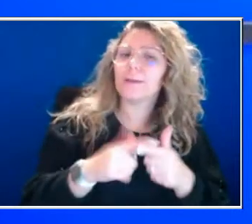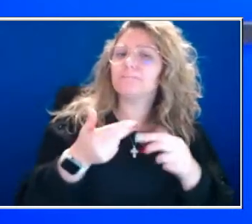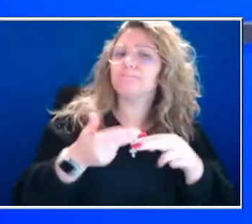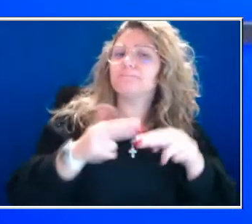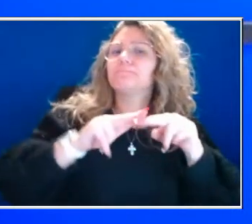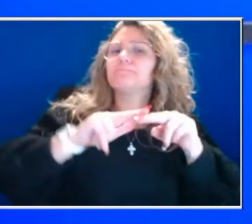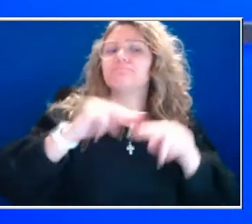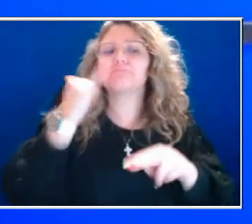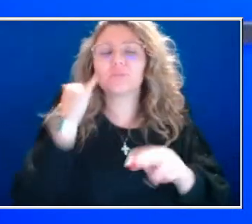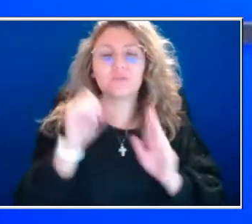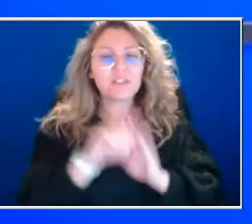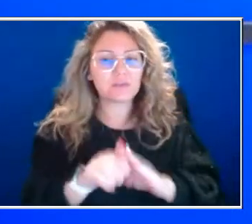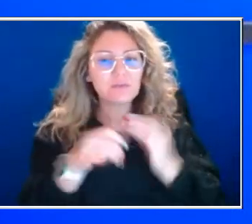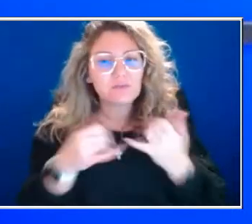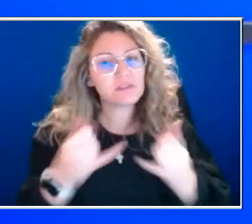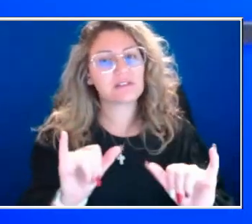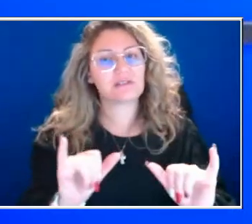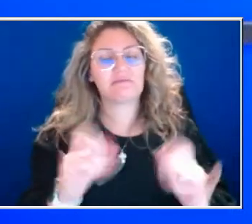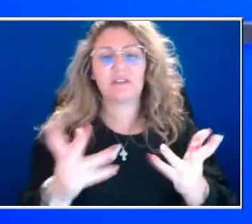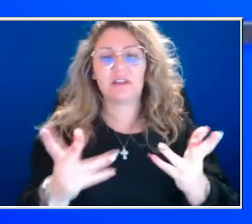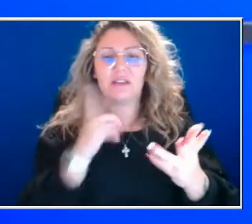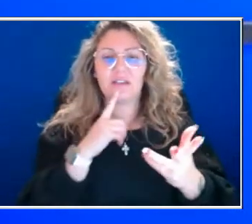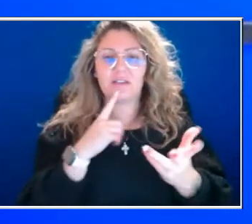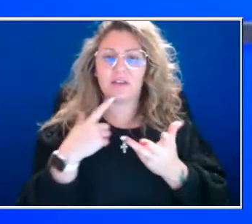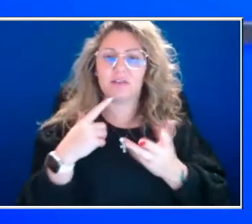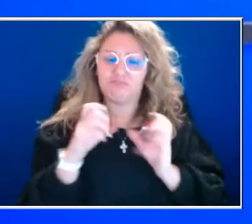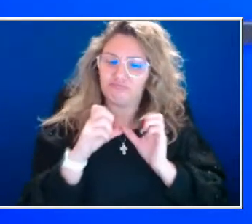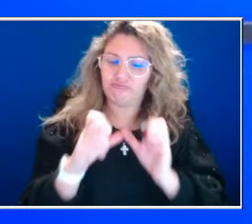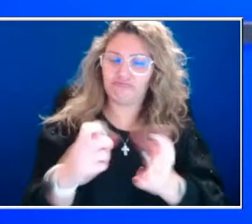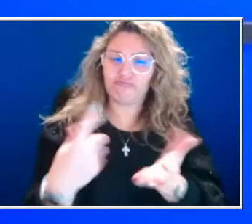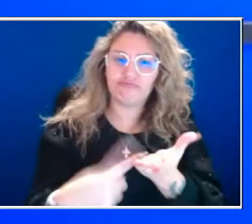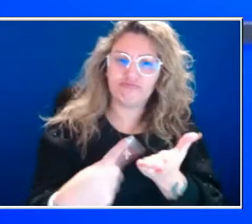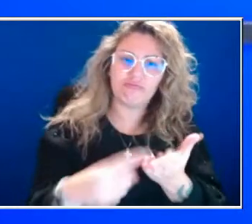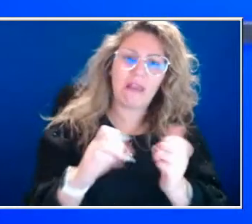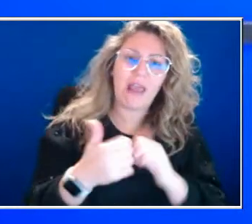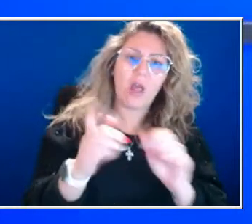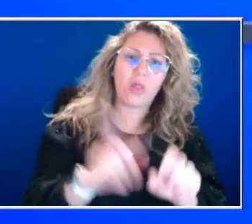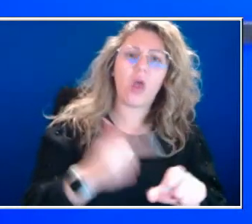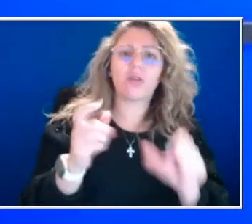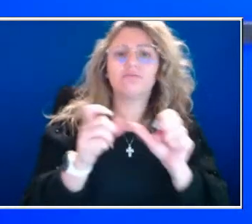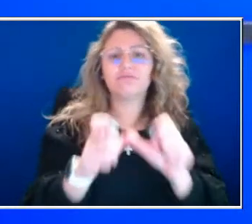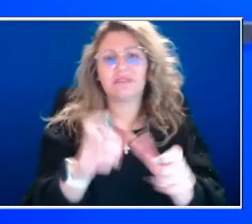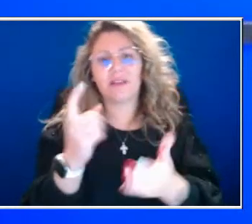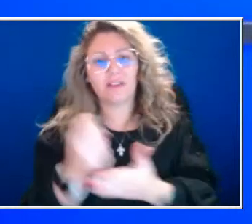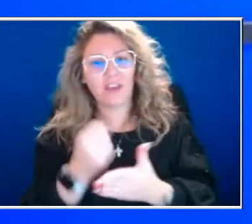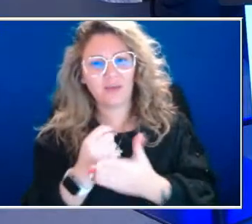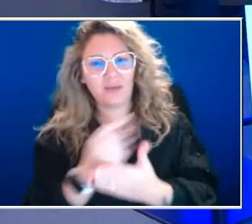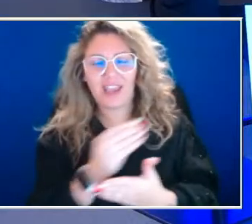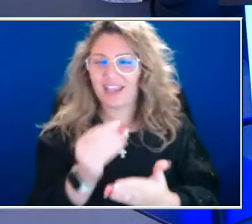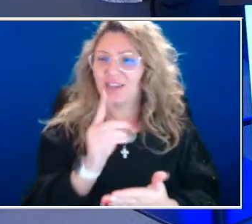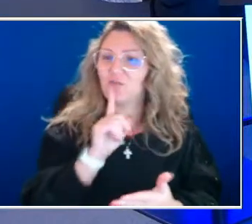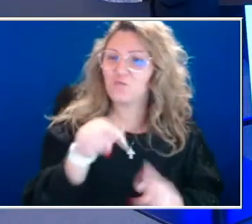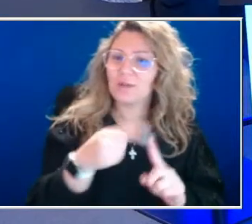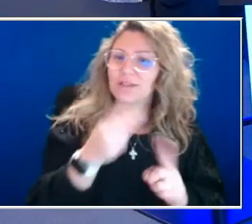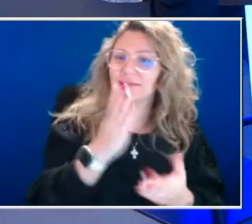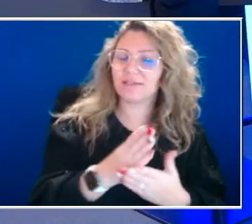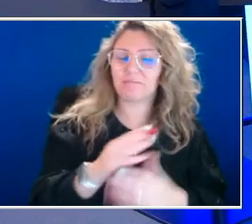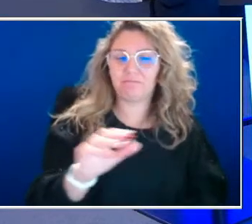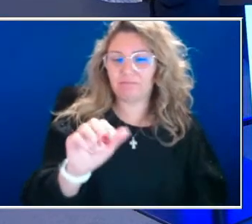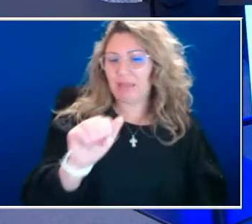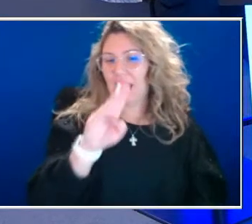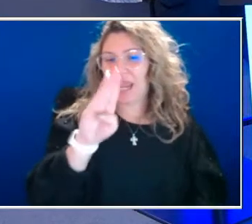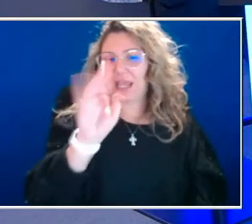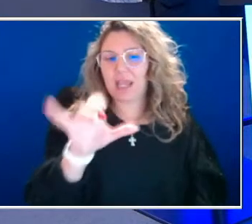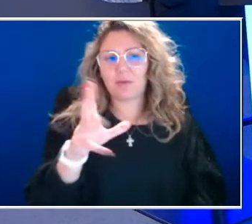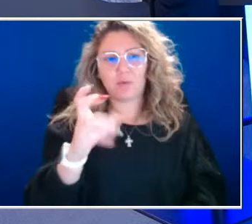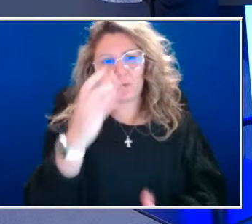an ongoing discussion about how long to continue therapy and when to talk about stopping. Okay, so Abby wanted to know if there's any